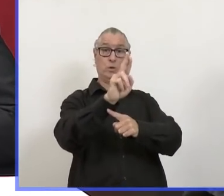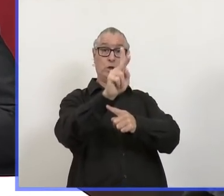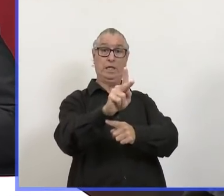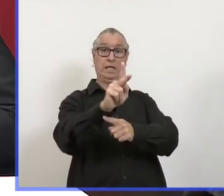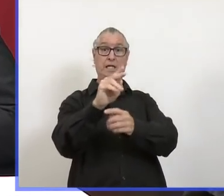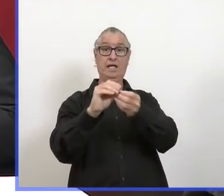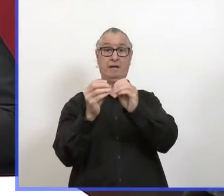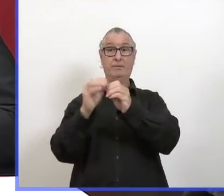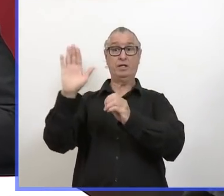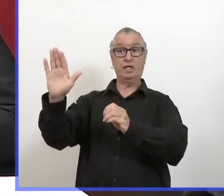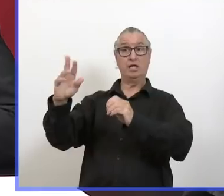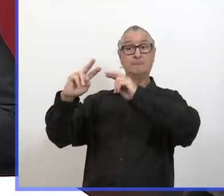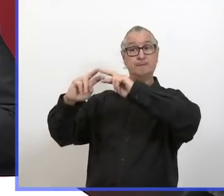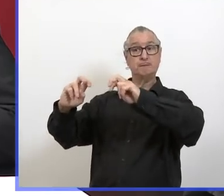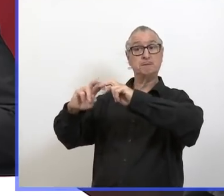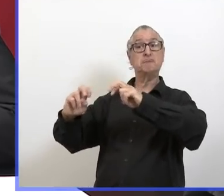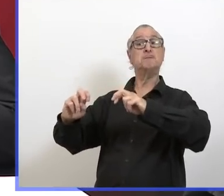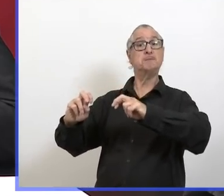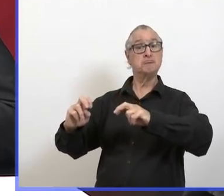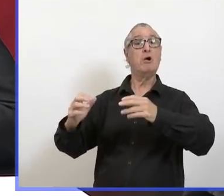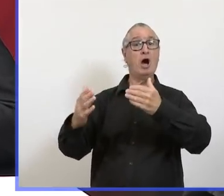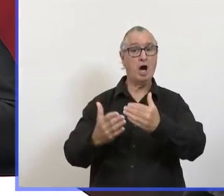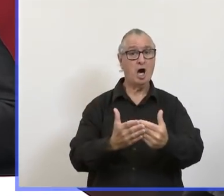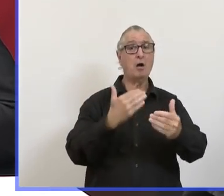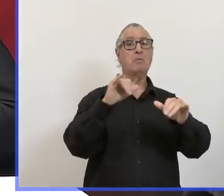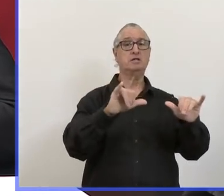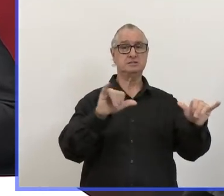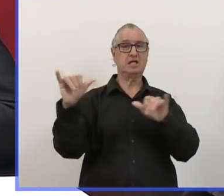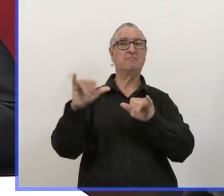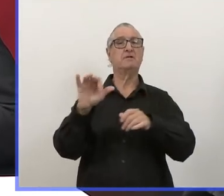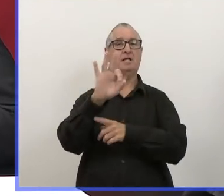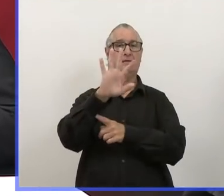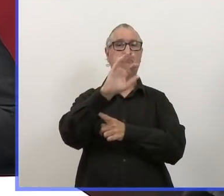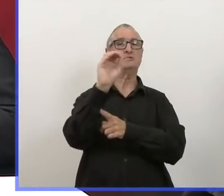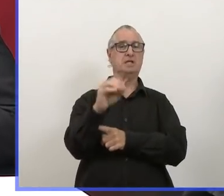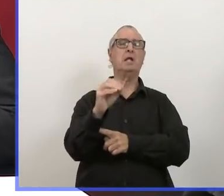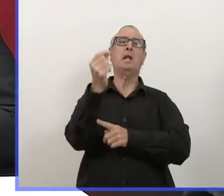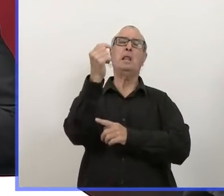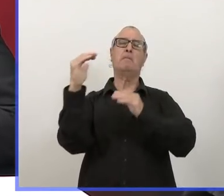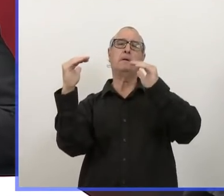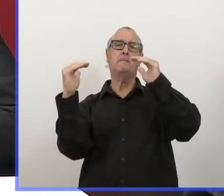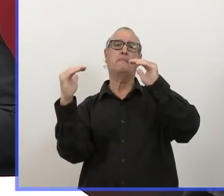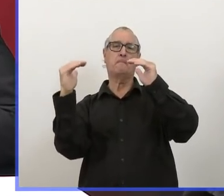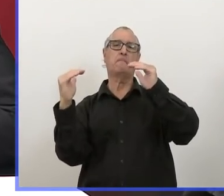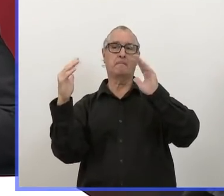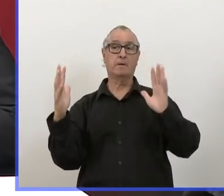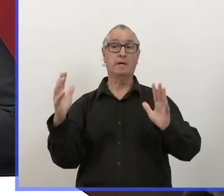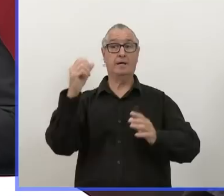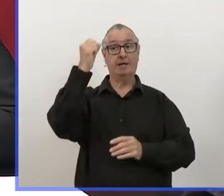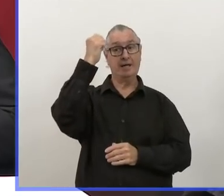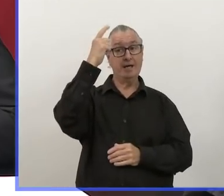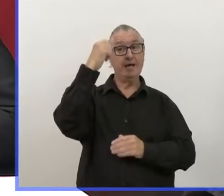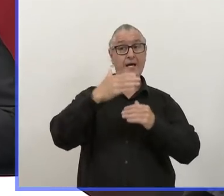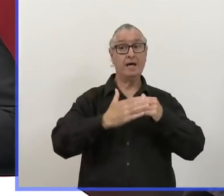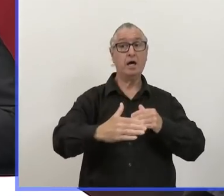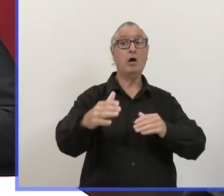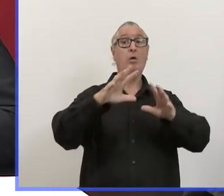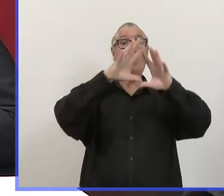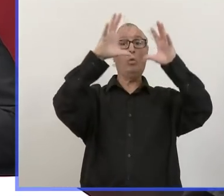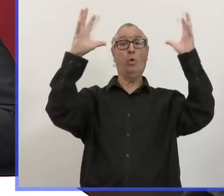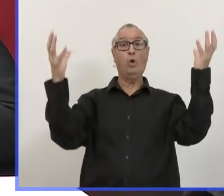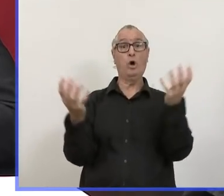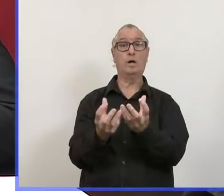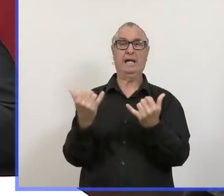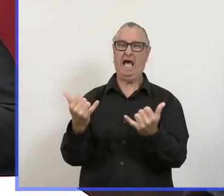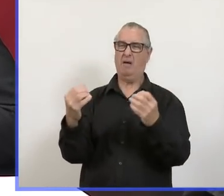perhaps just a, you know, 1 or 2 percentage points shy of that. We're going to get more information as, you know, the world does more studies on this as well. And the same